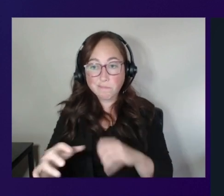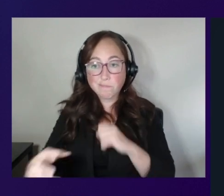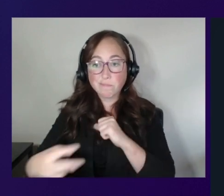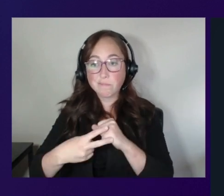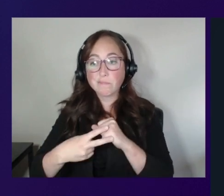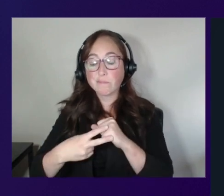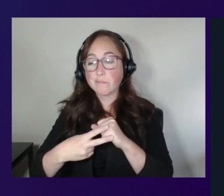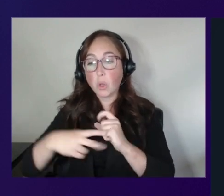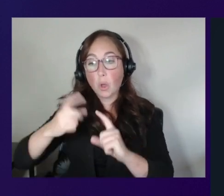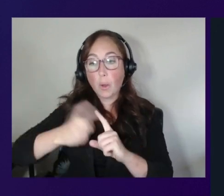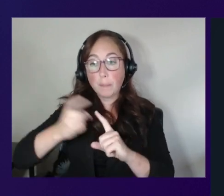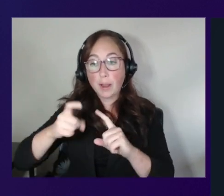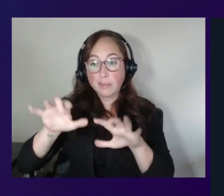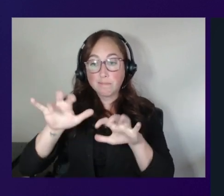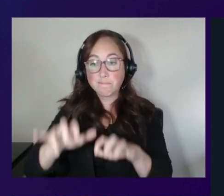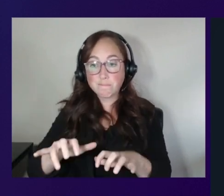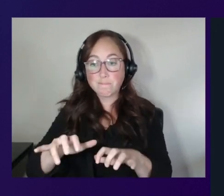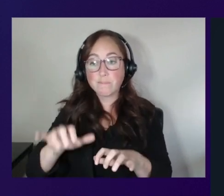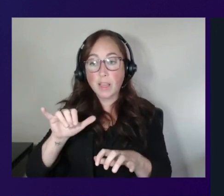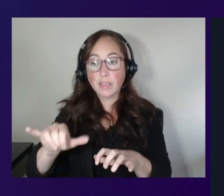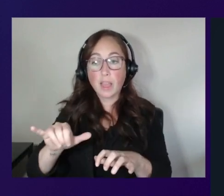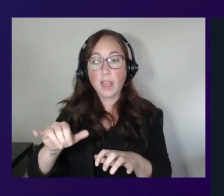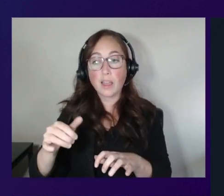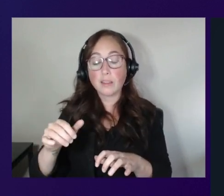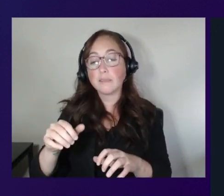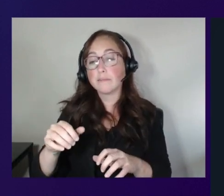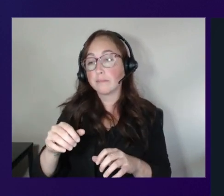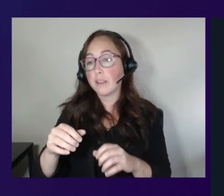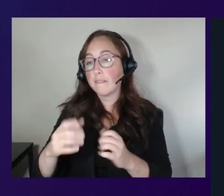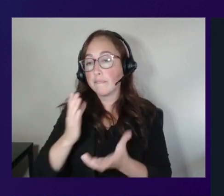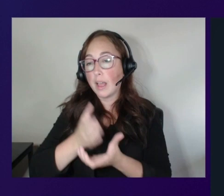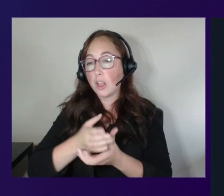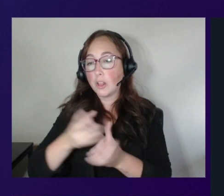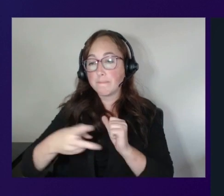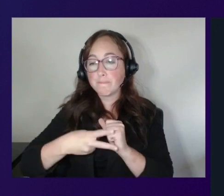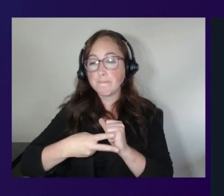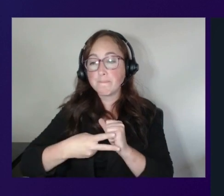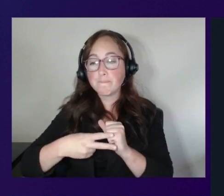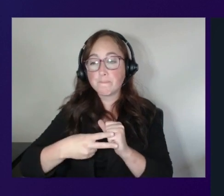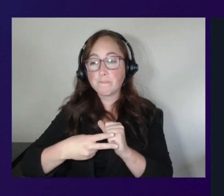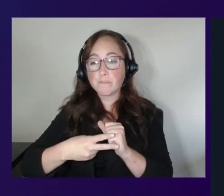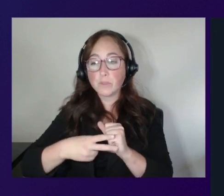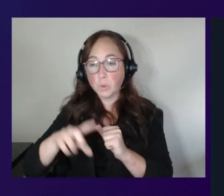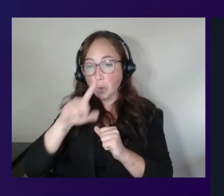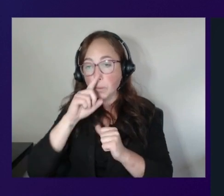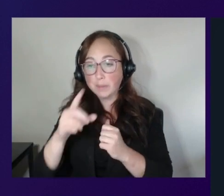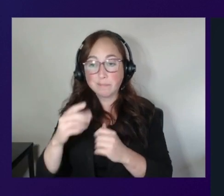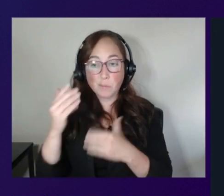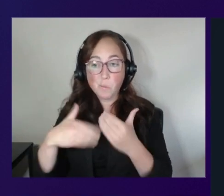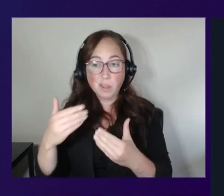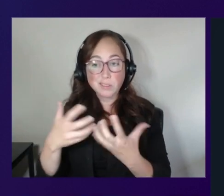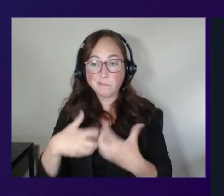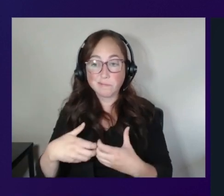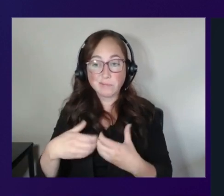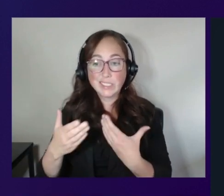automatically put into that virtual hard disk file that gets brought down dynamically. So it's really streamlined that process for